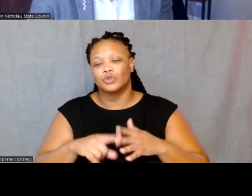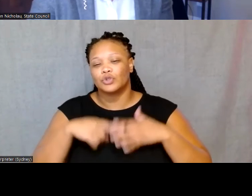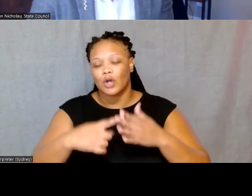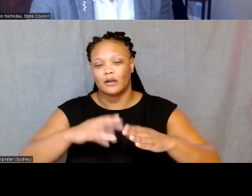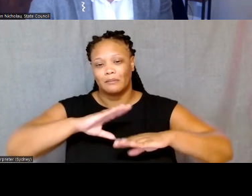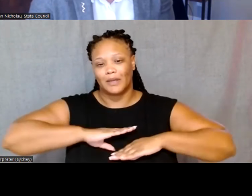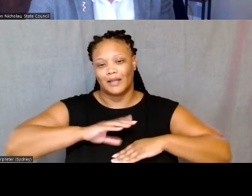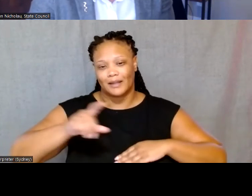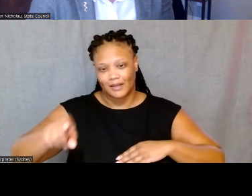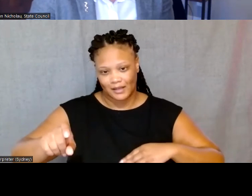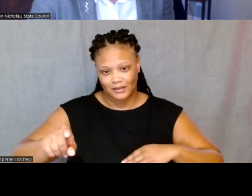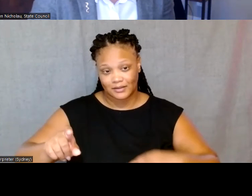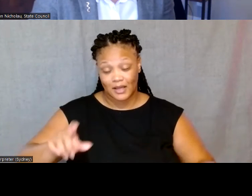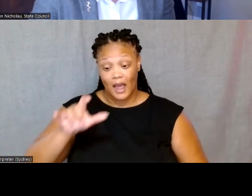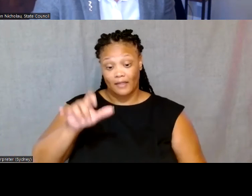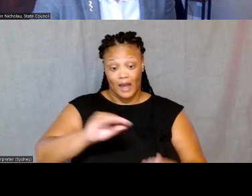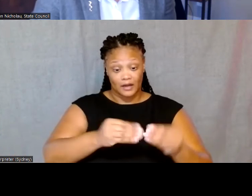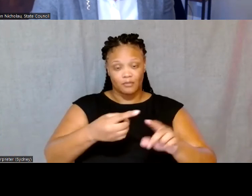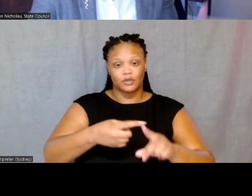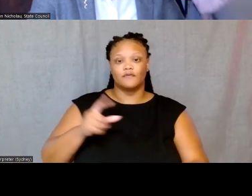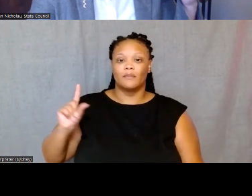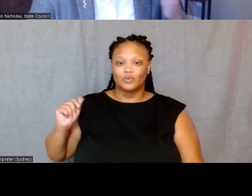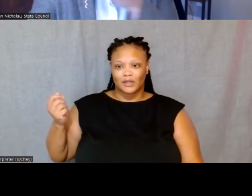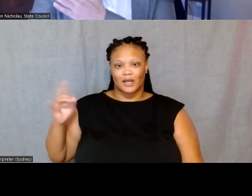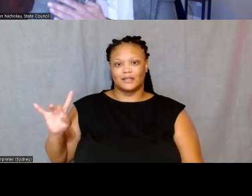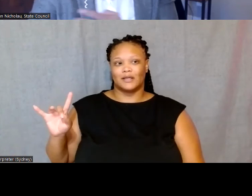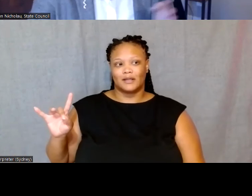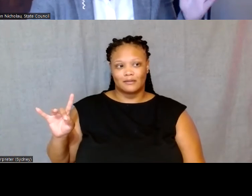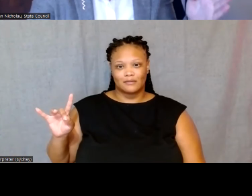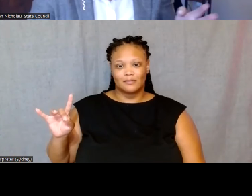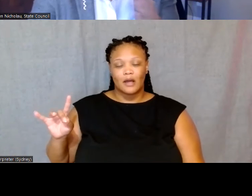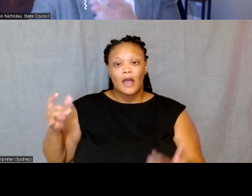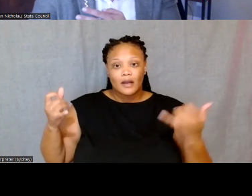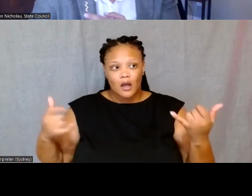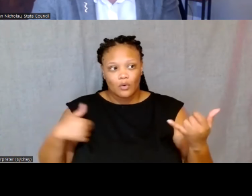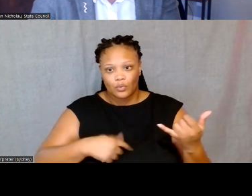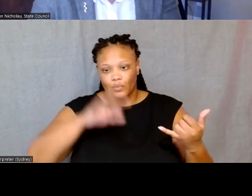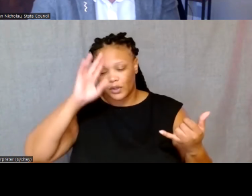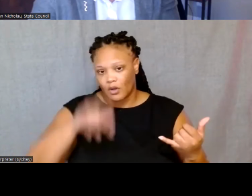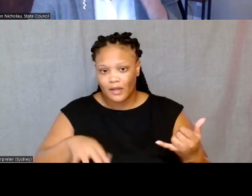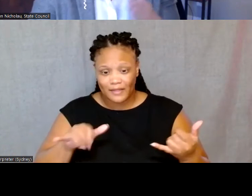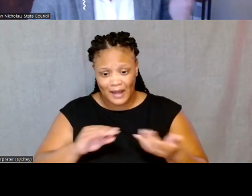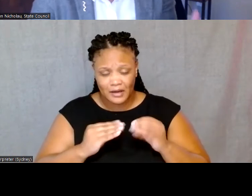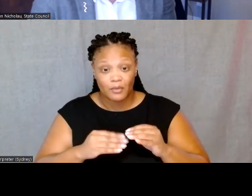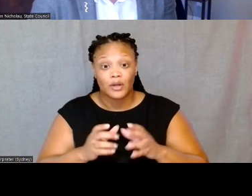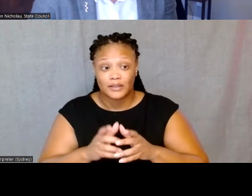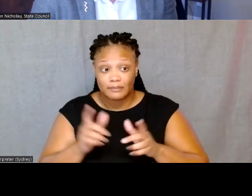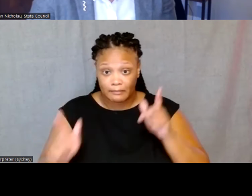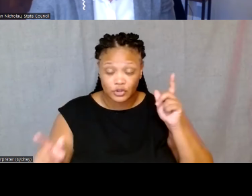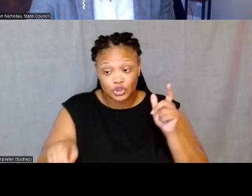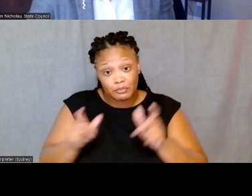in 2018. So we know that the need is much greater because the rate of housing development hasn't kept up with current demand, much